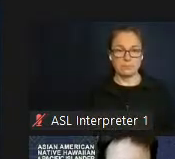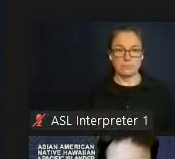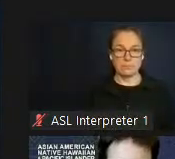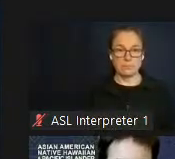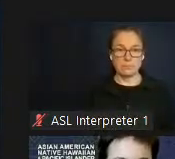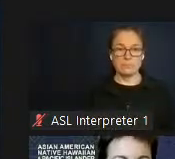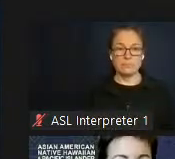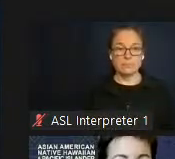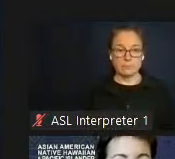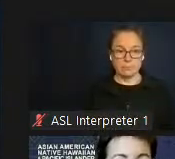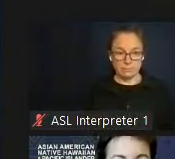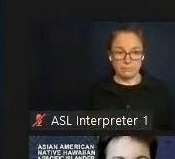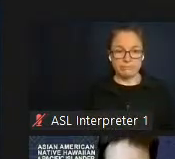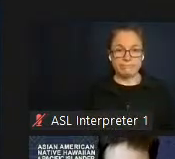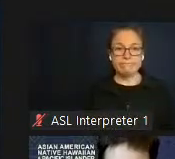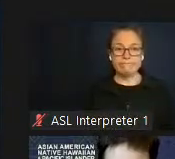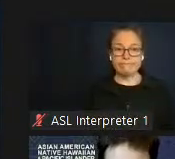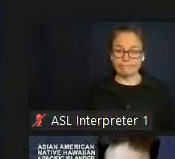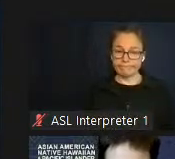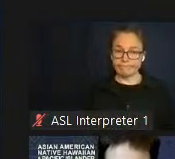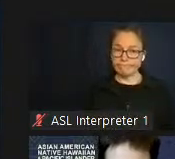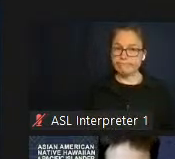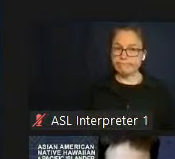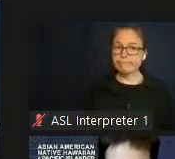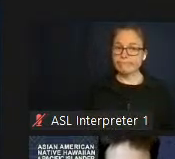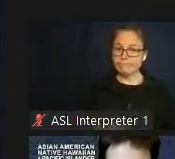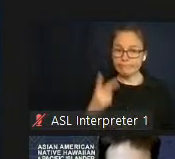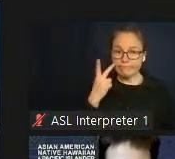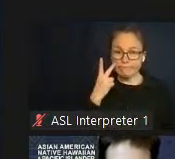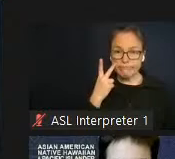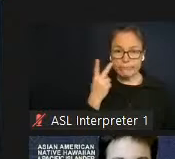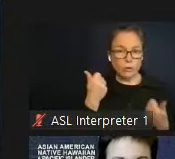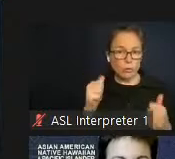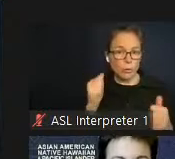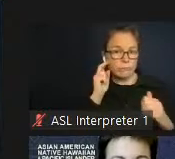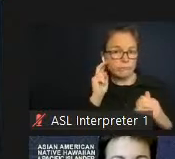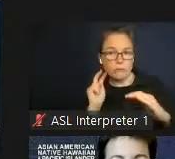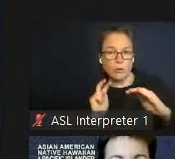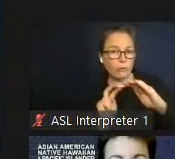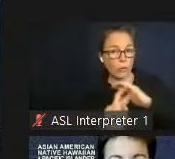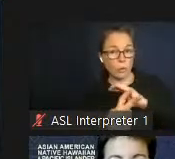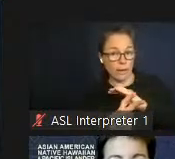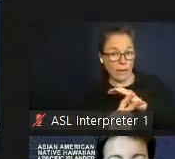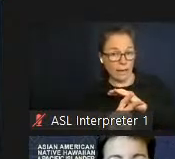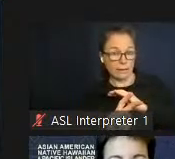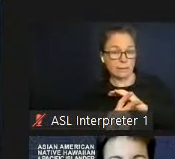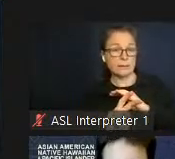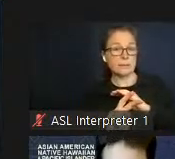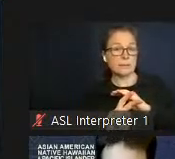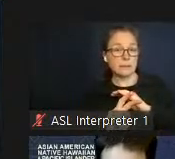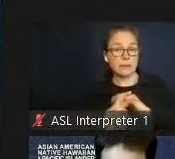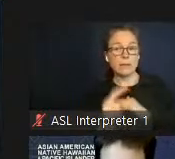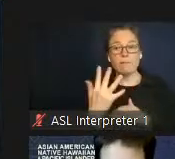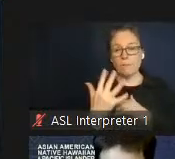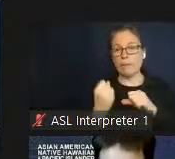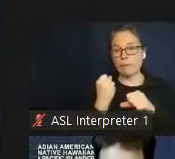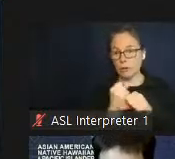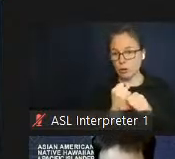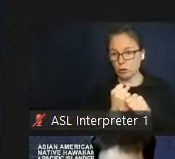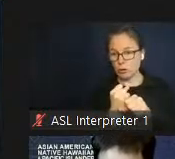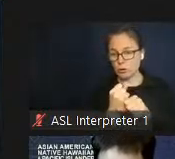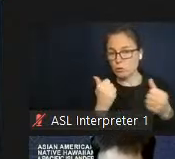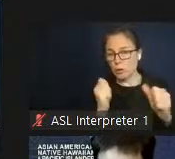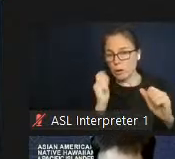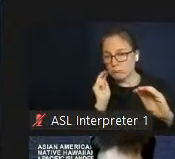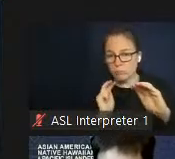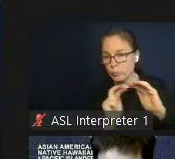As we're preparing the budget and going through and doing forecasting on the general fund, we forecast out 5 years.